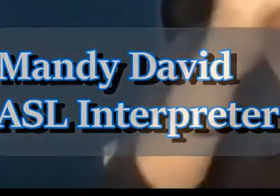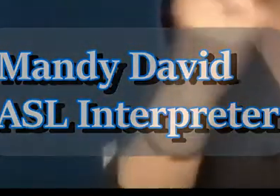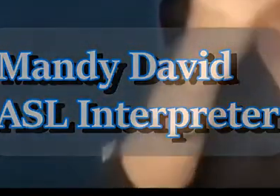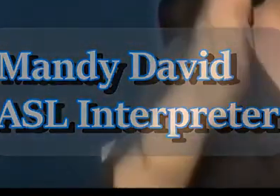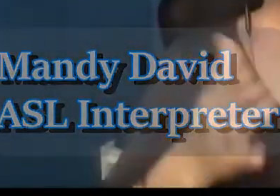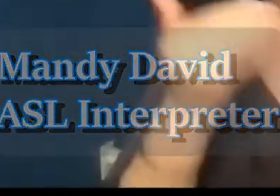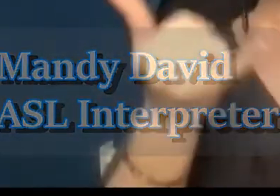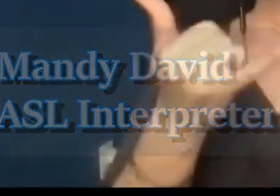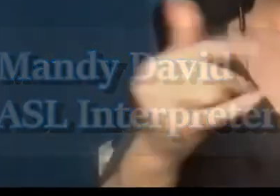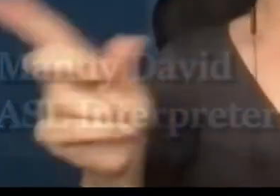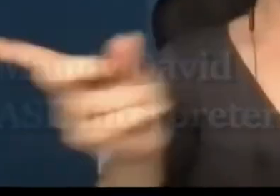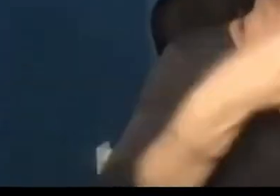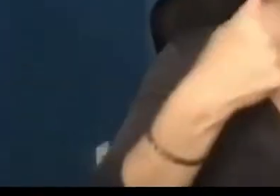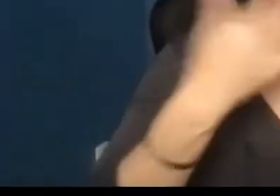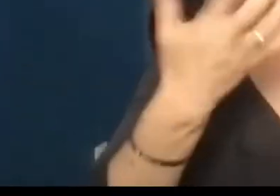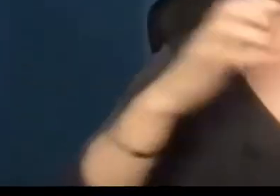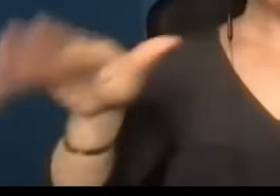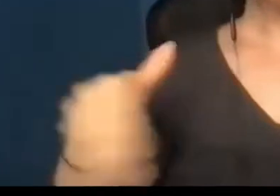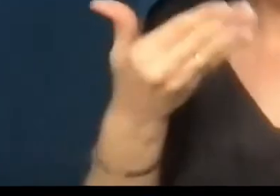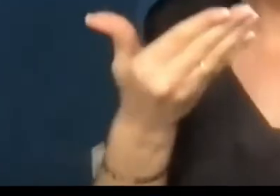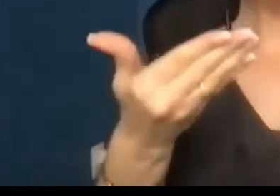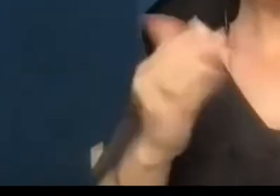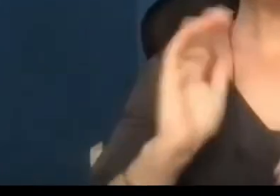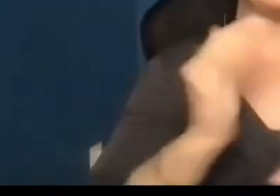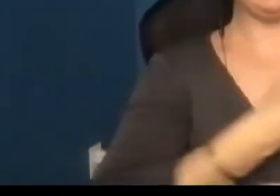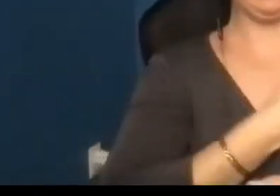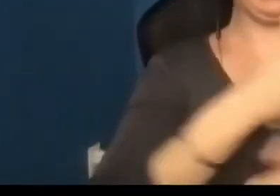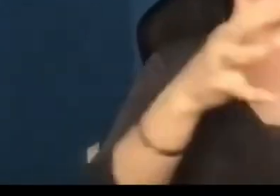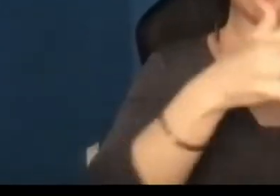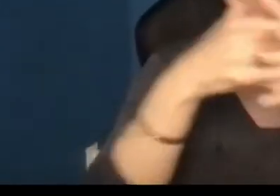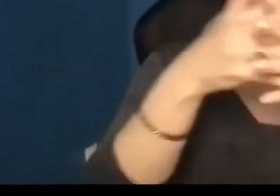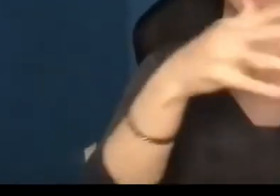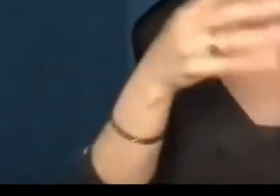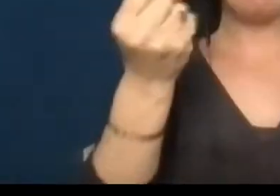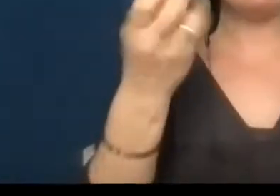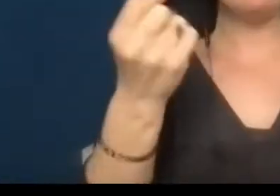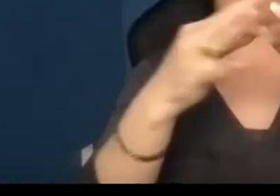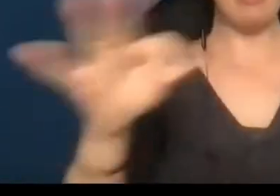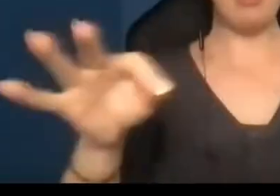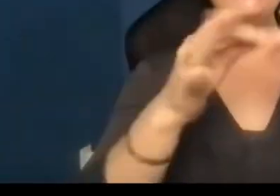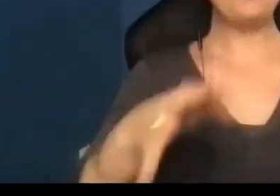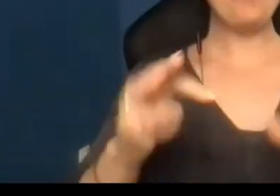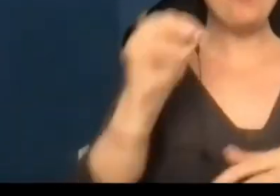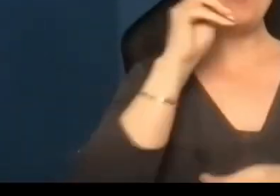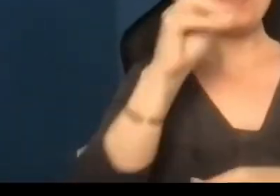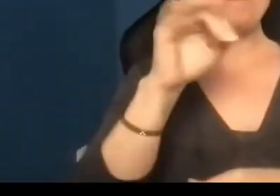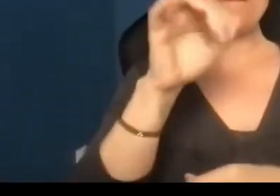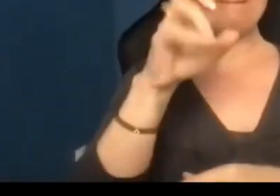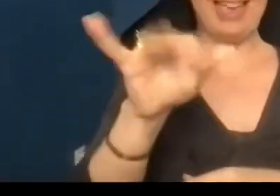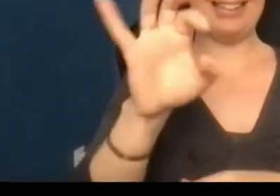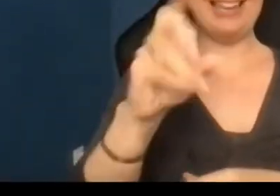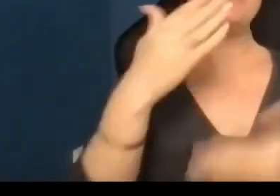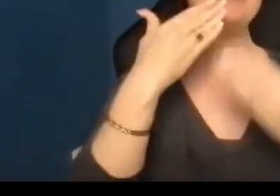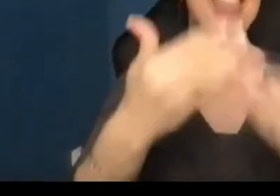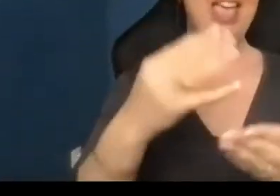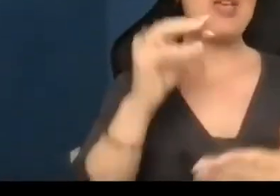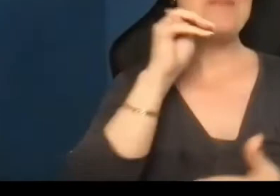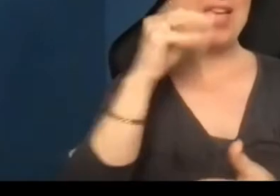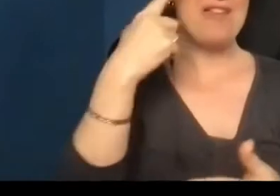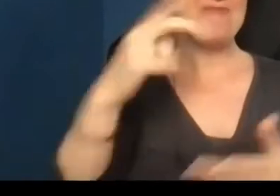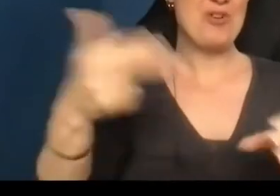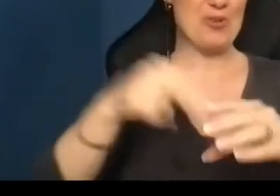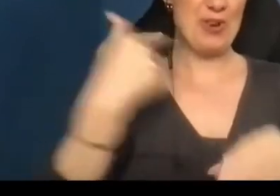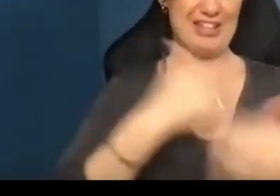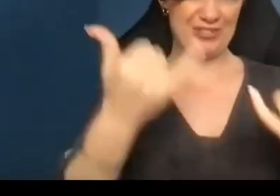guest today, but first I want to introduce our American Sign Language interpreter, Mandy David. Thank you, Miss David, for joining